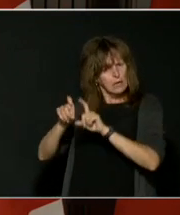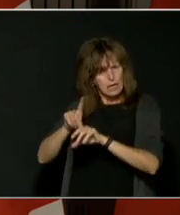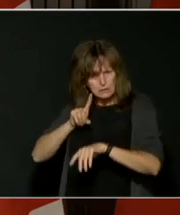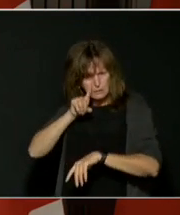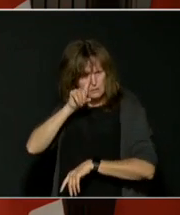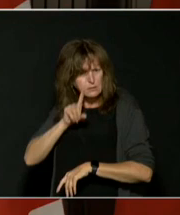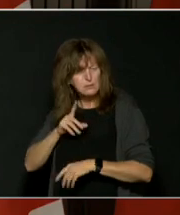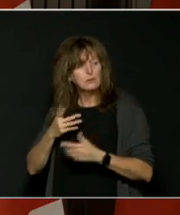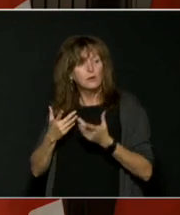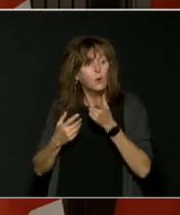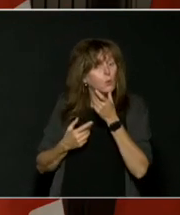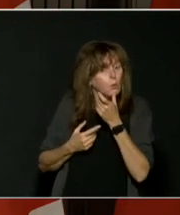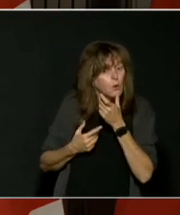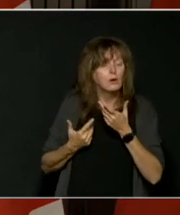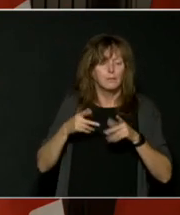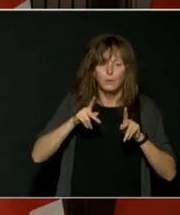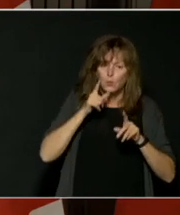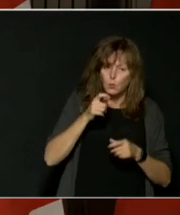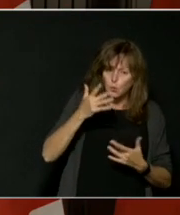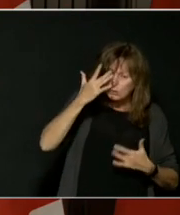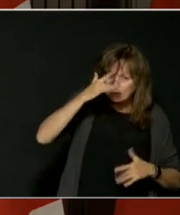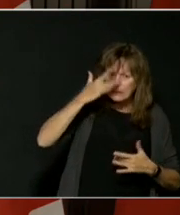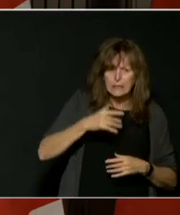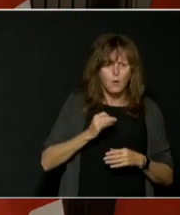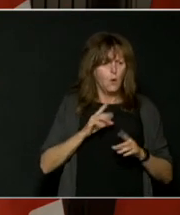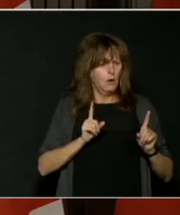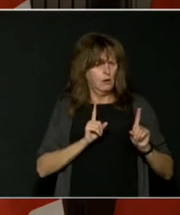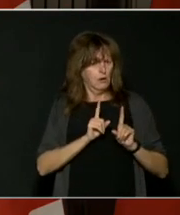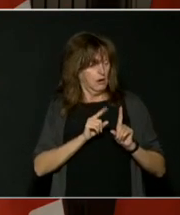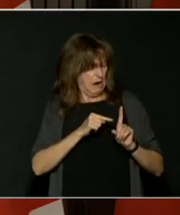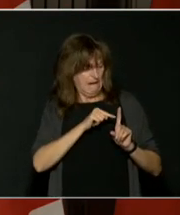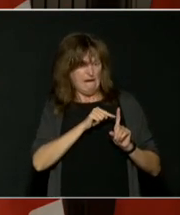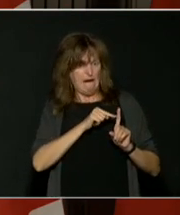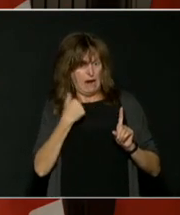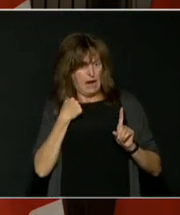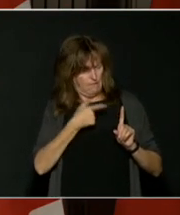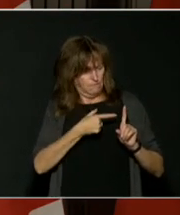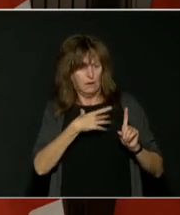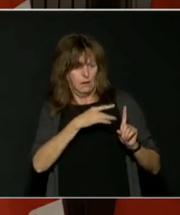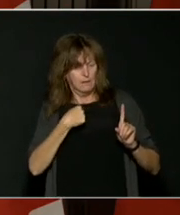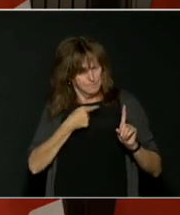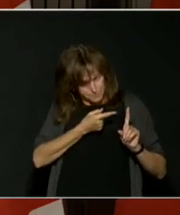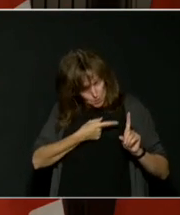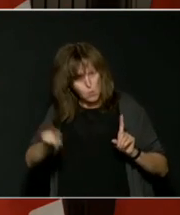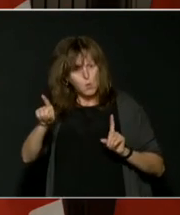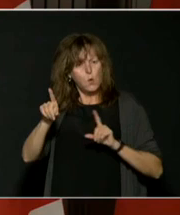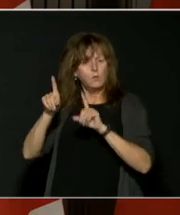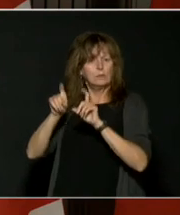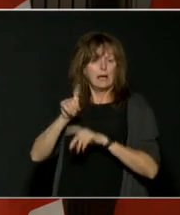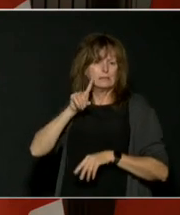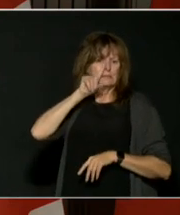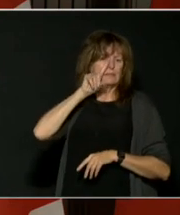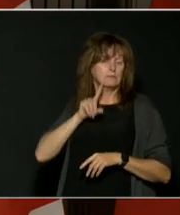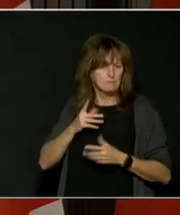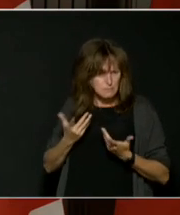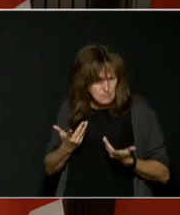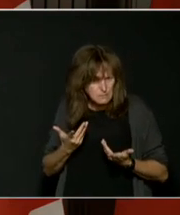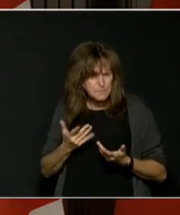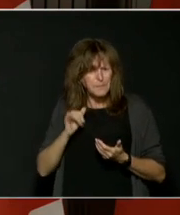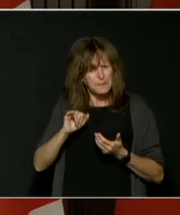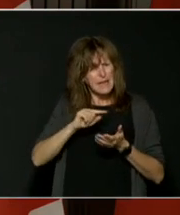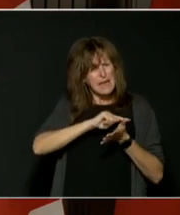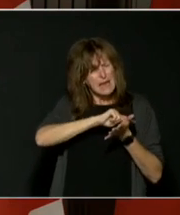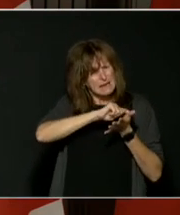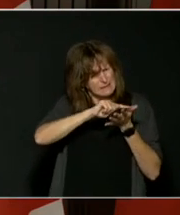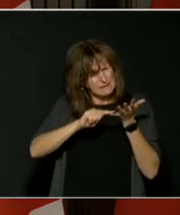from a contact with somebody who's positive, and those who need the test are crucial